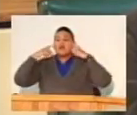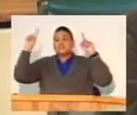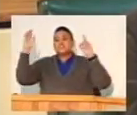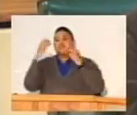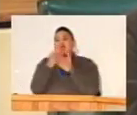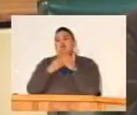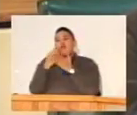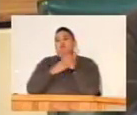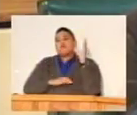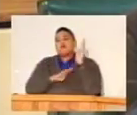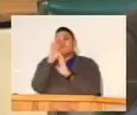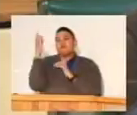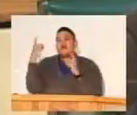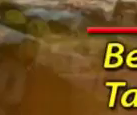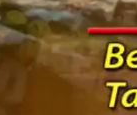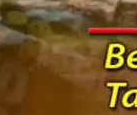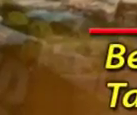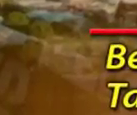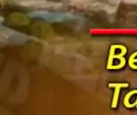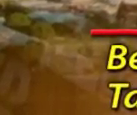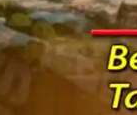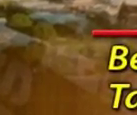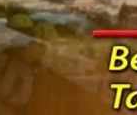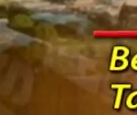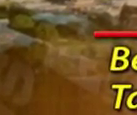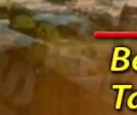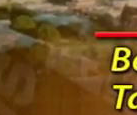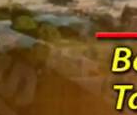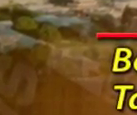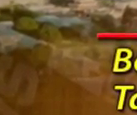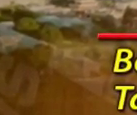growth and job creation.